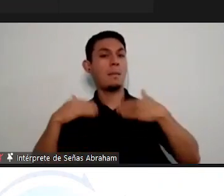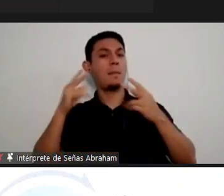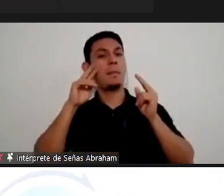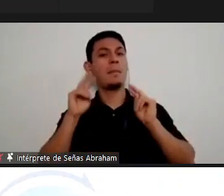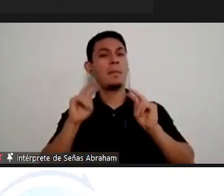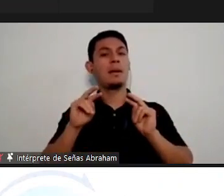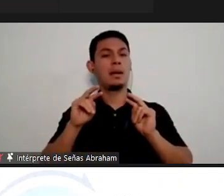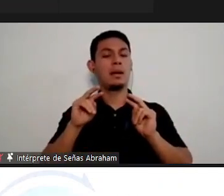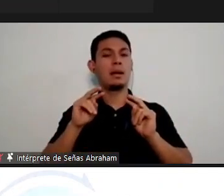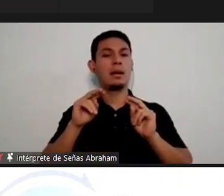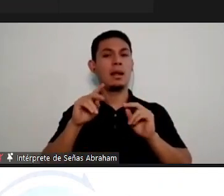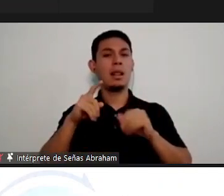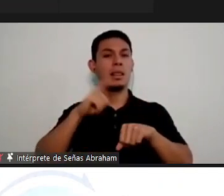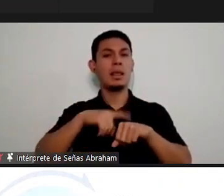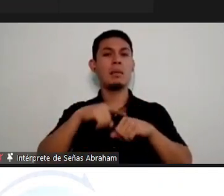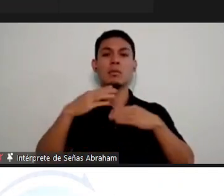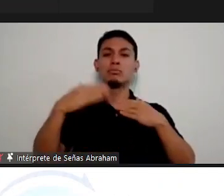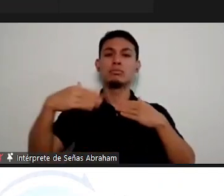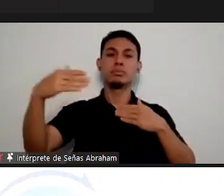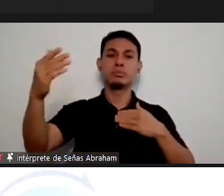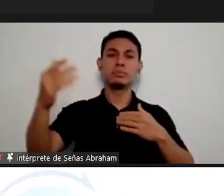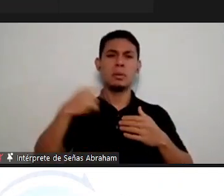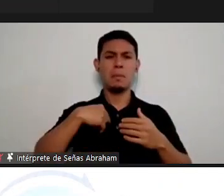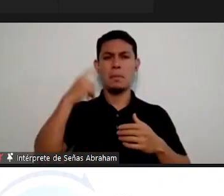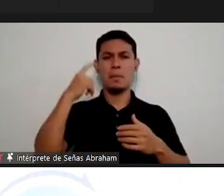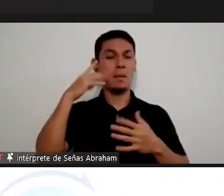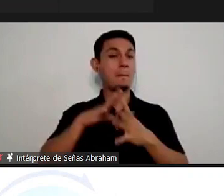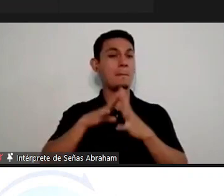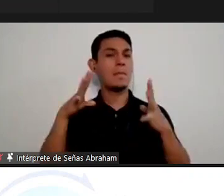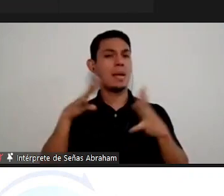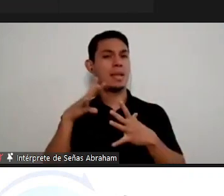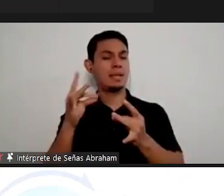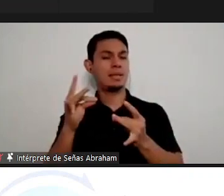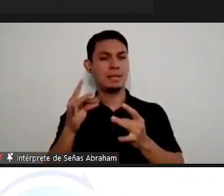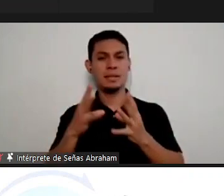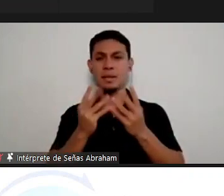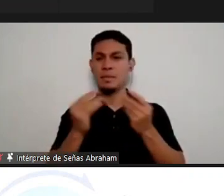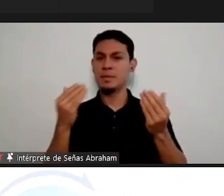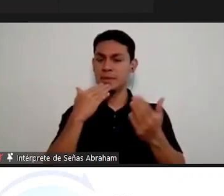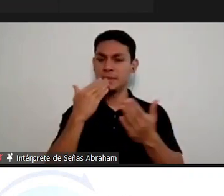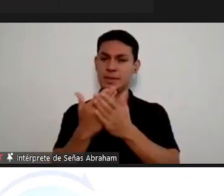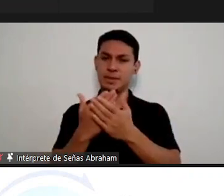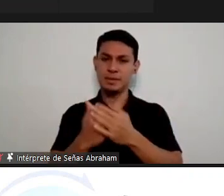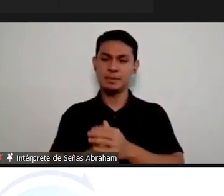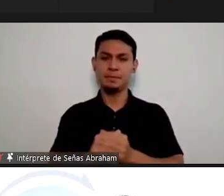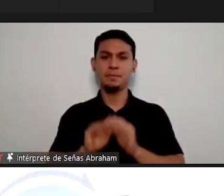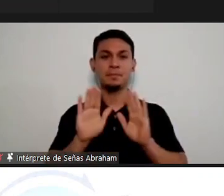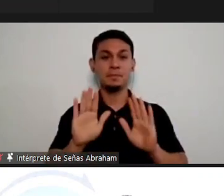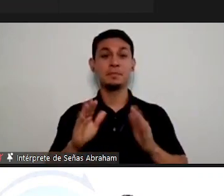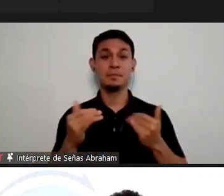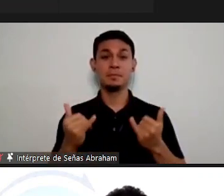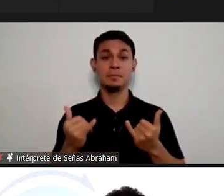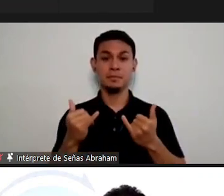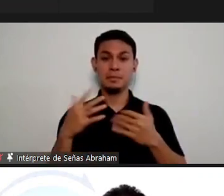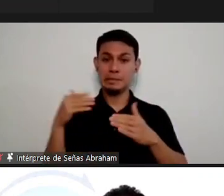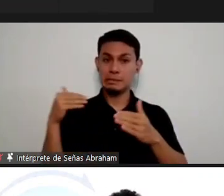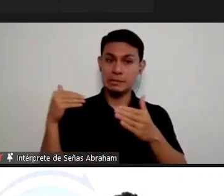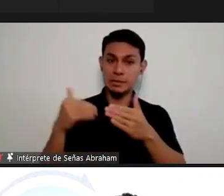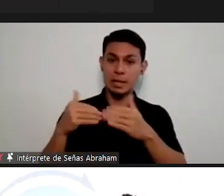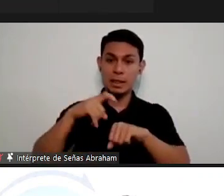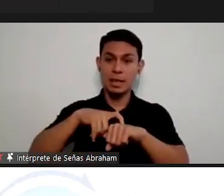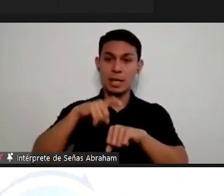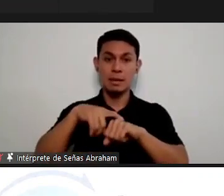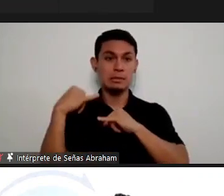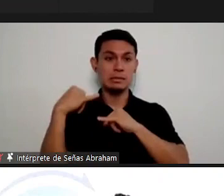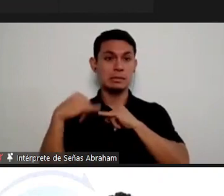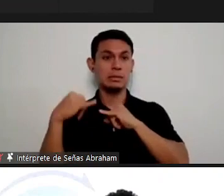progressive leader that would go over to the long term very very interesting thank you very much and then now